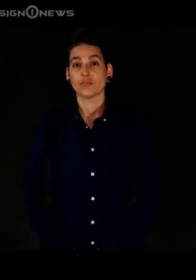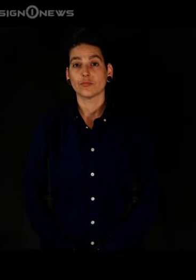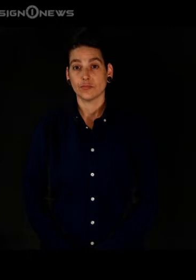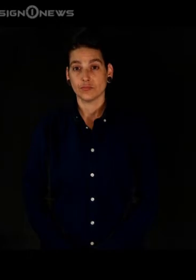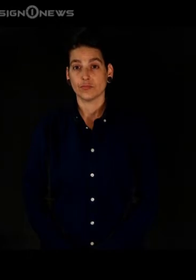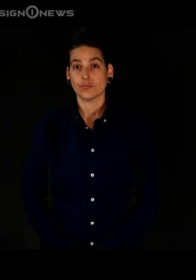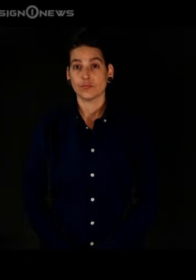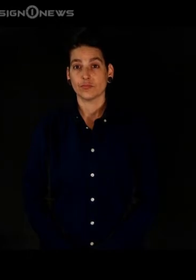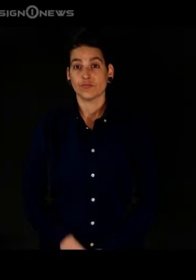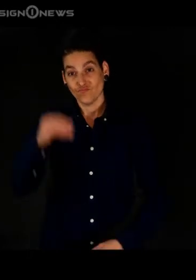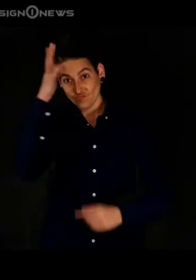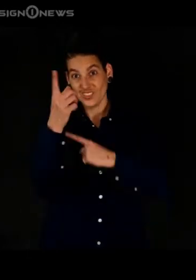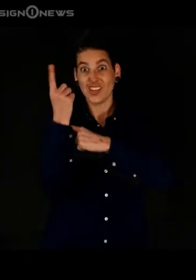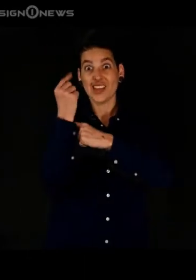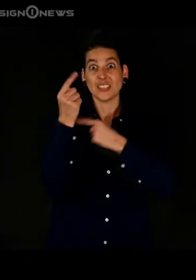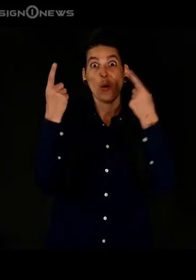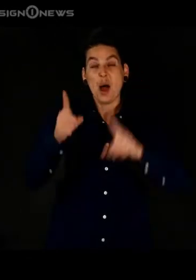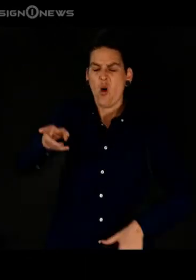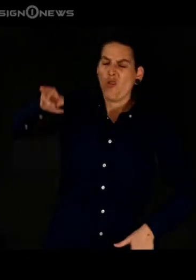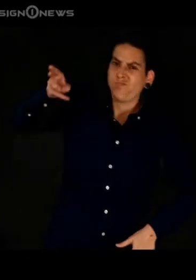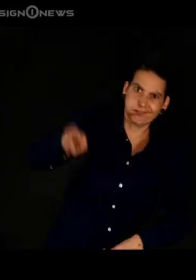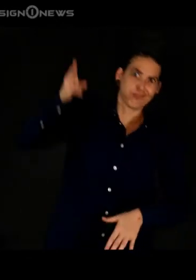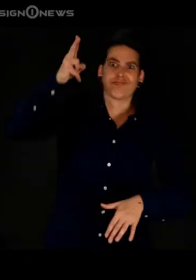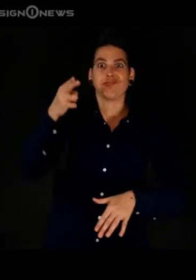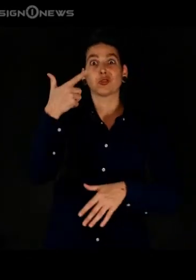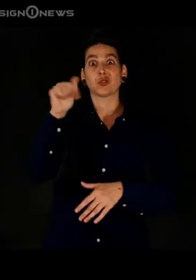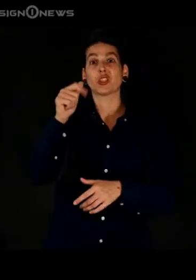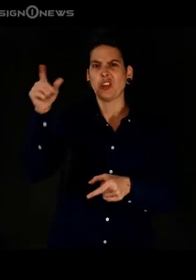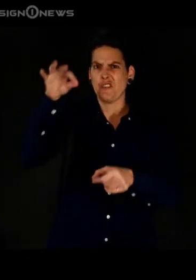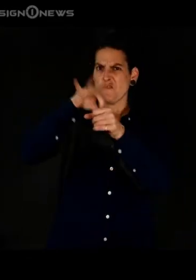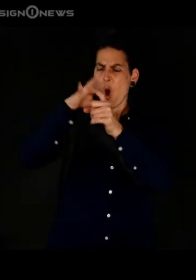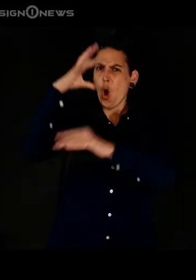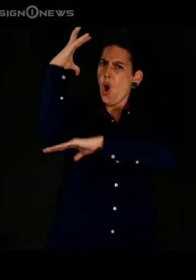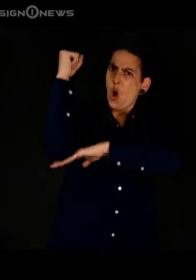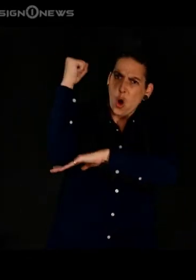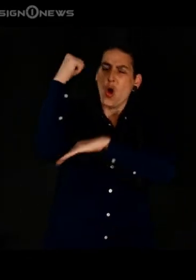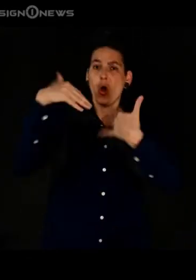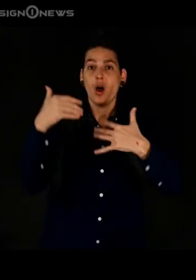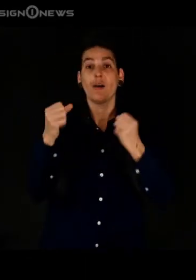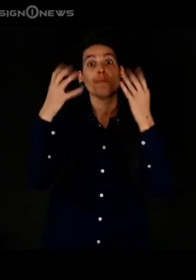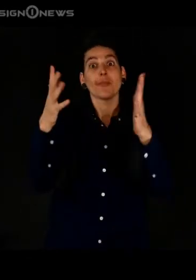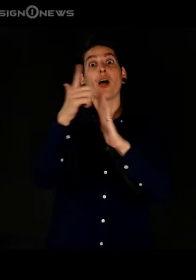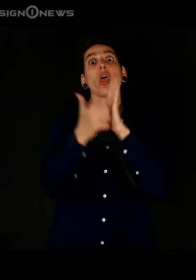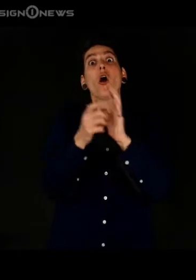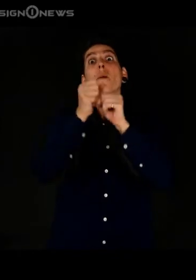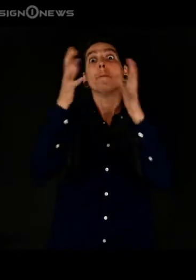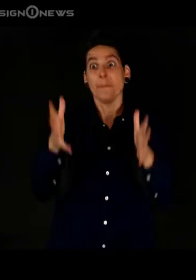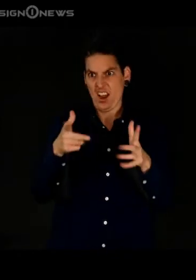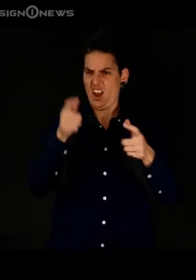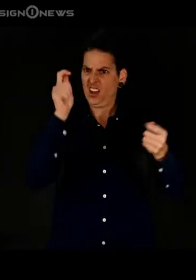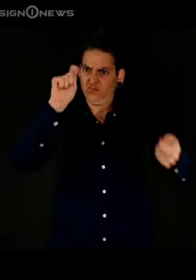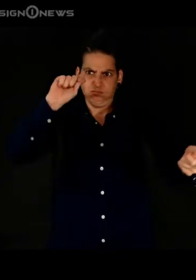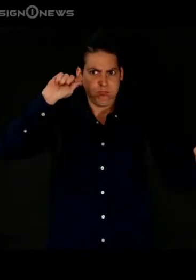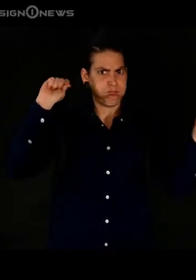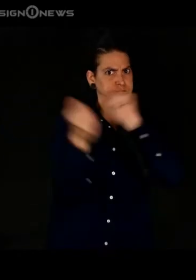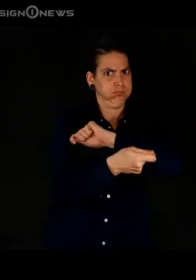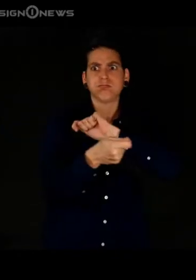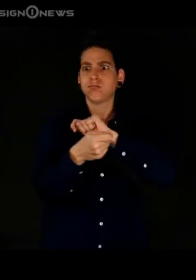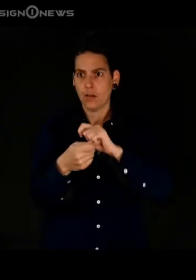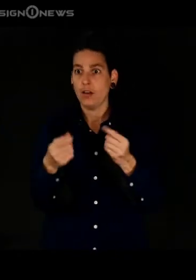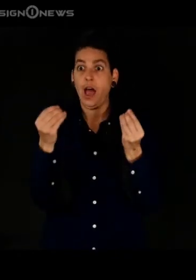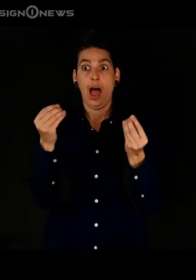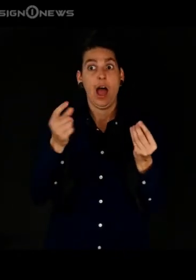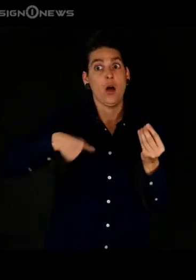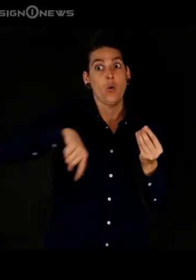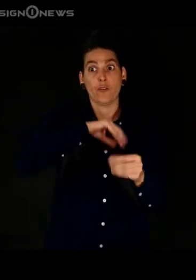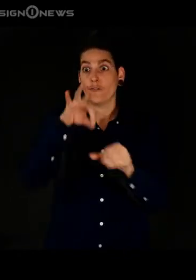After a historic turnout in the 2020 election, Georgia legislators made changes in how we can vote